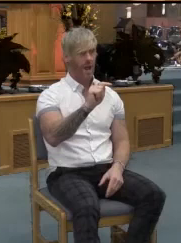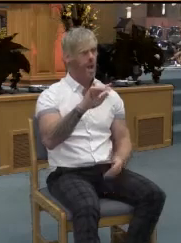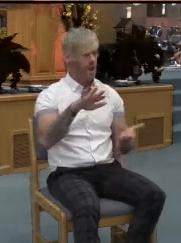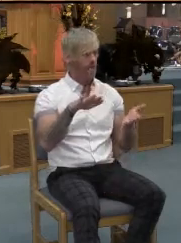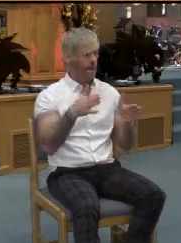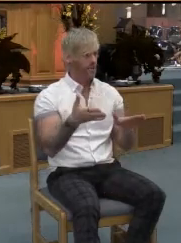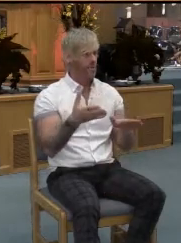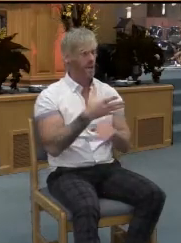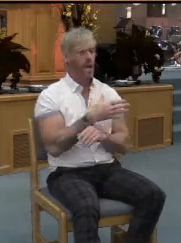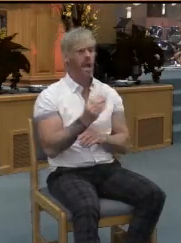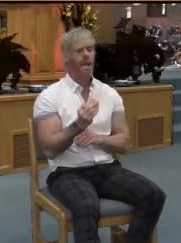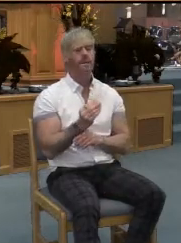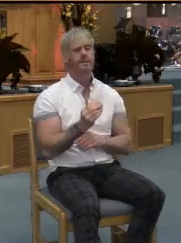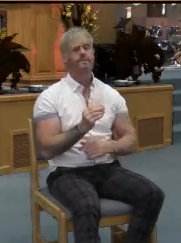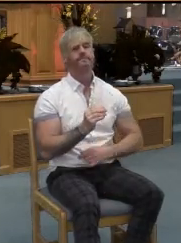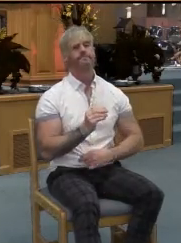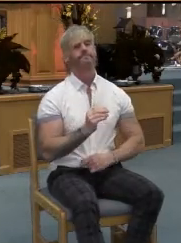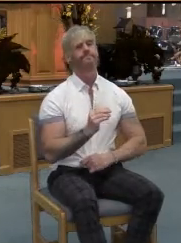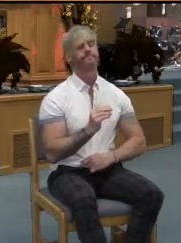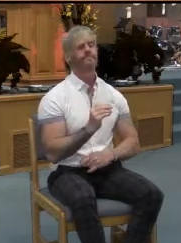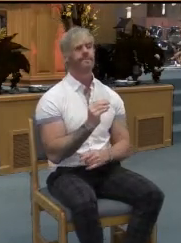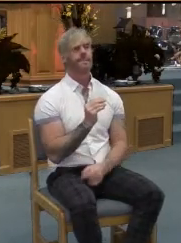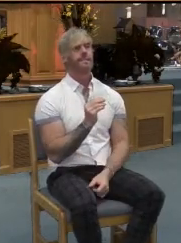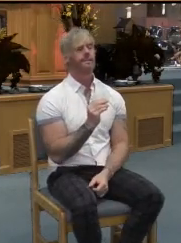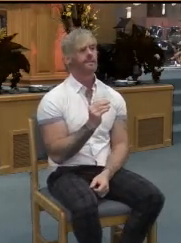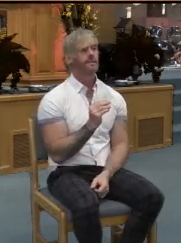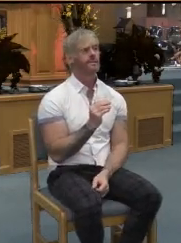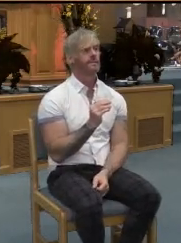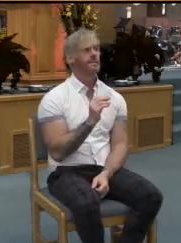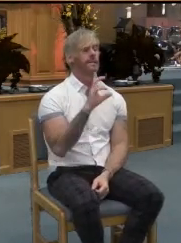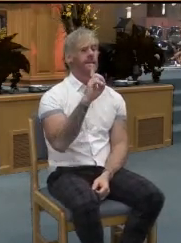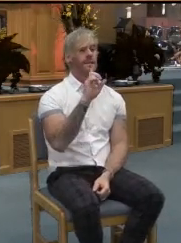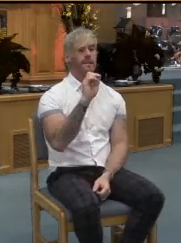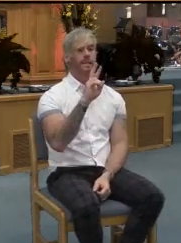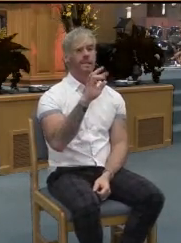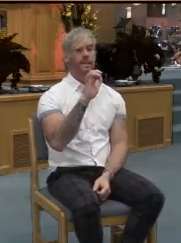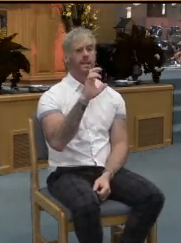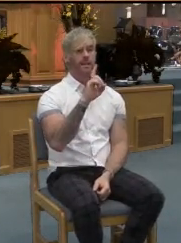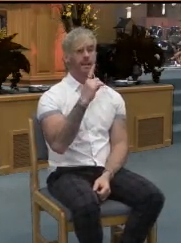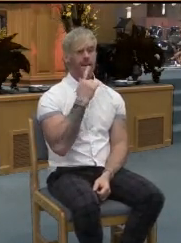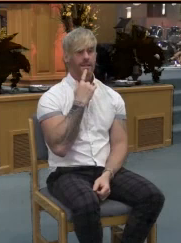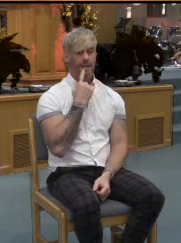family. Temporary is a key word. He said,